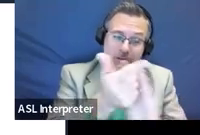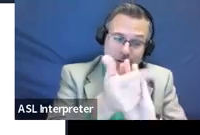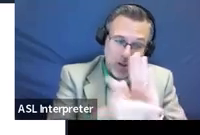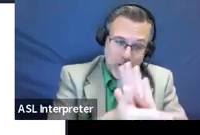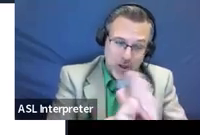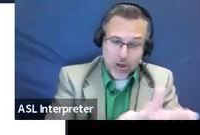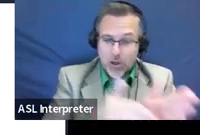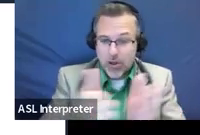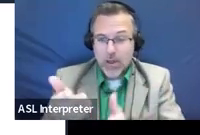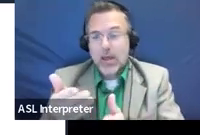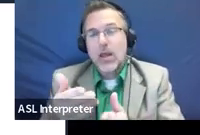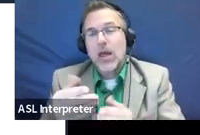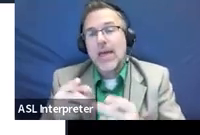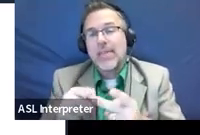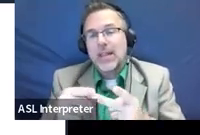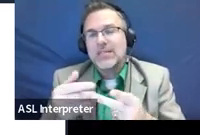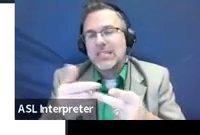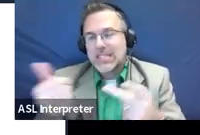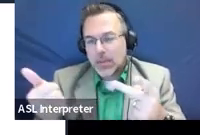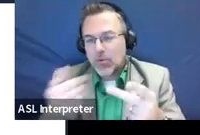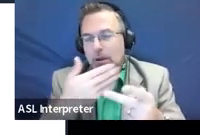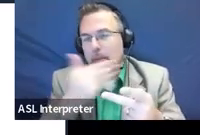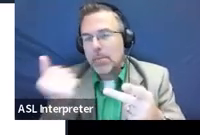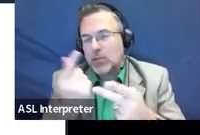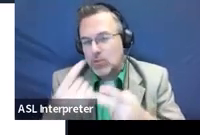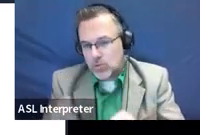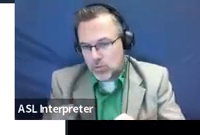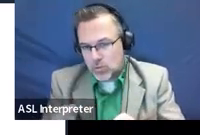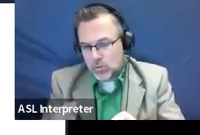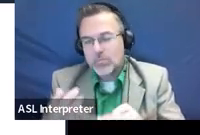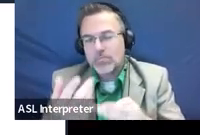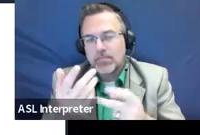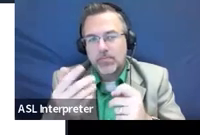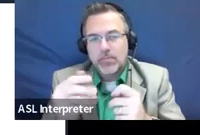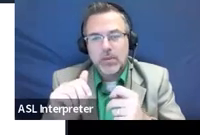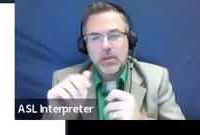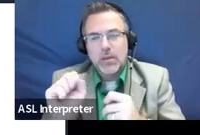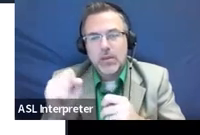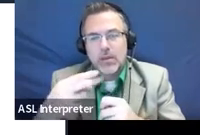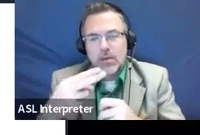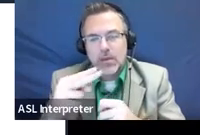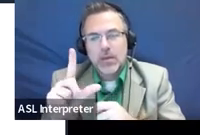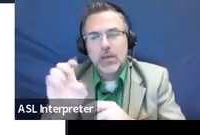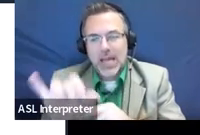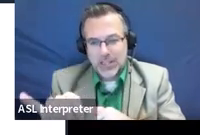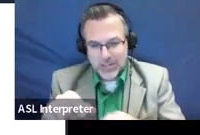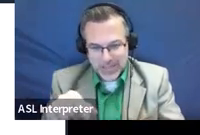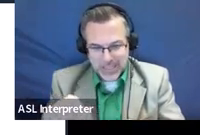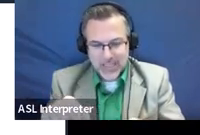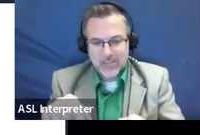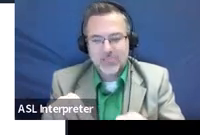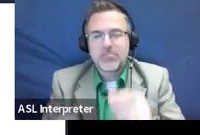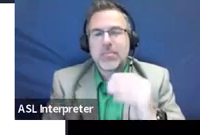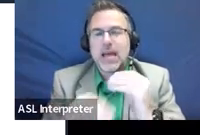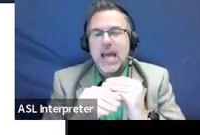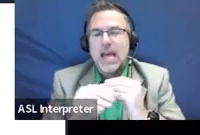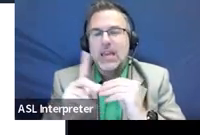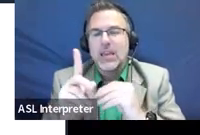of the pieces that we look at for compliance right within the IEP. And Ashley's right on it. She dropped that link in the